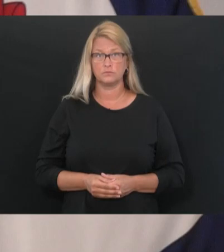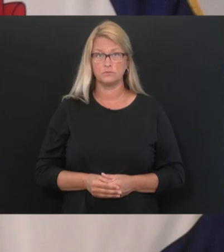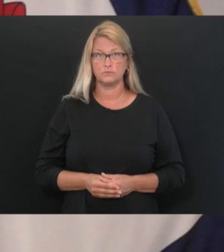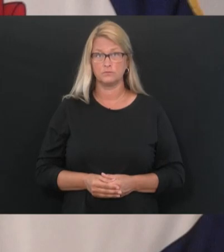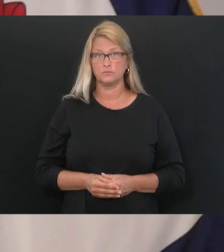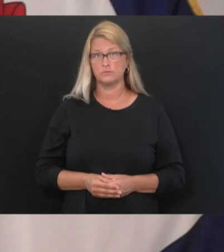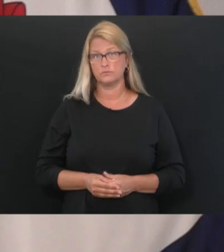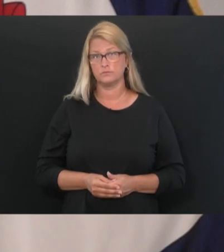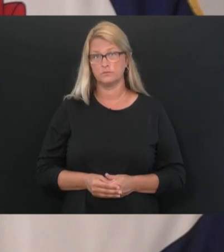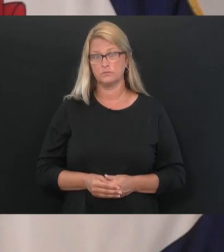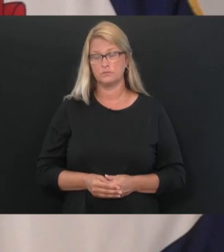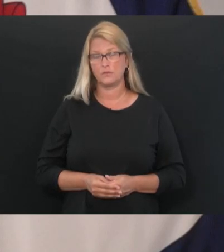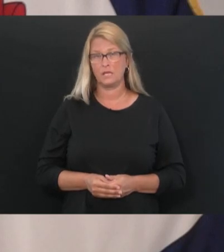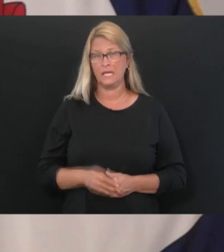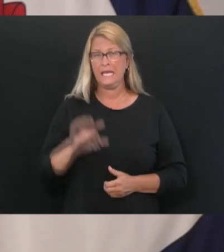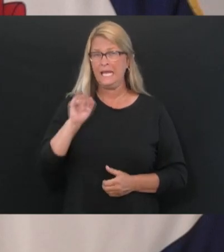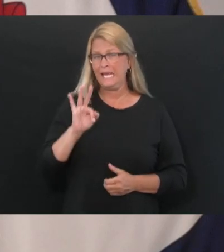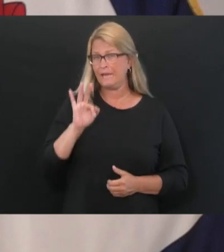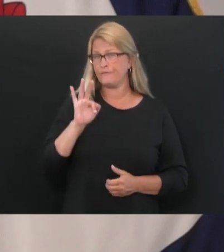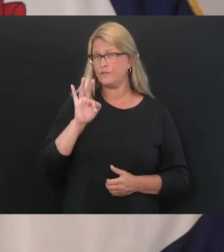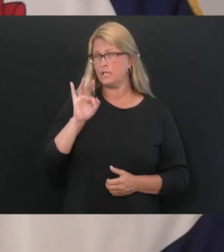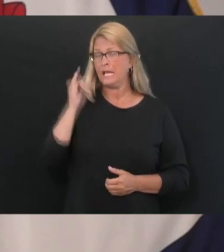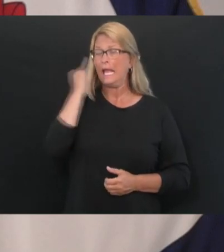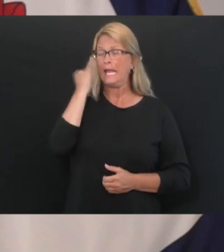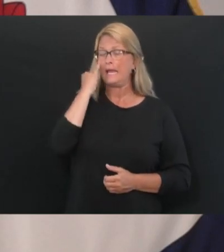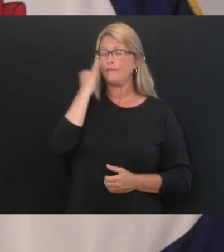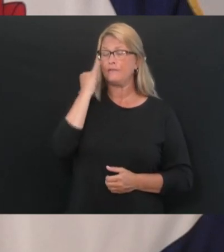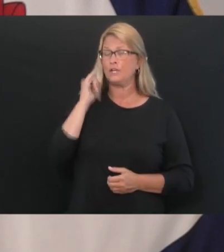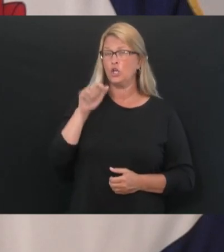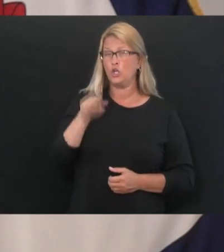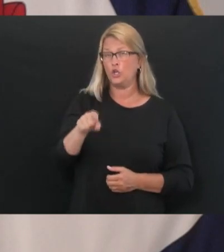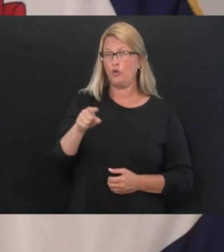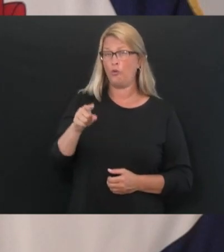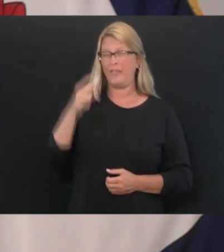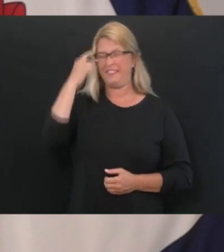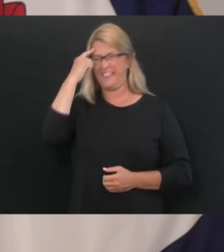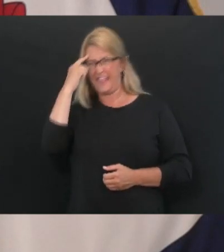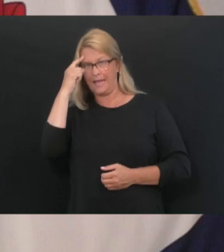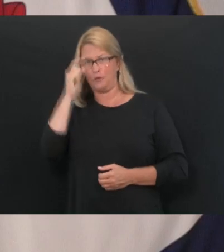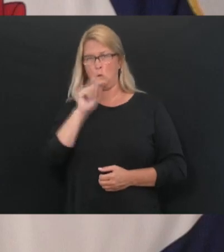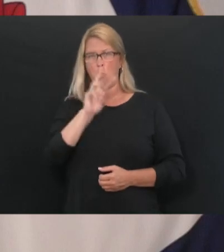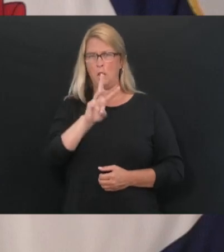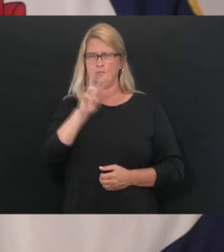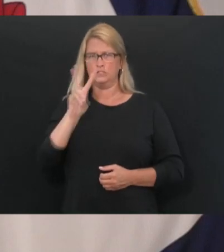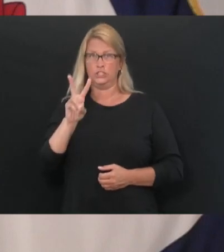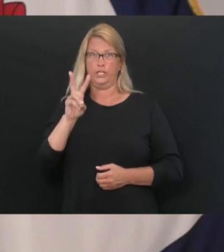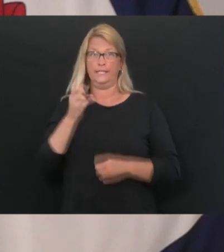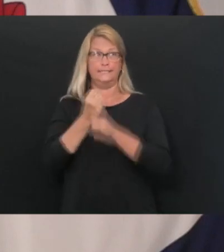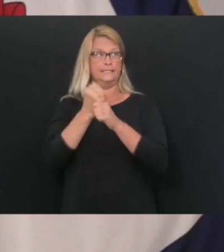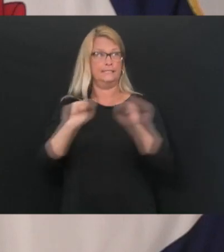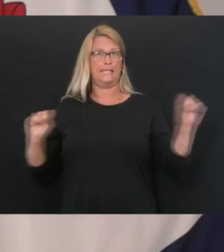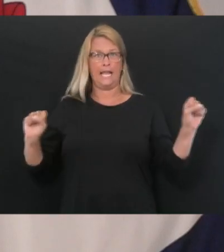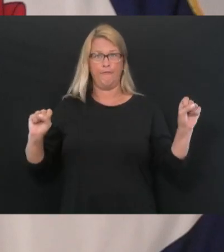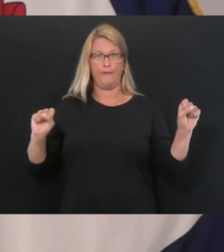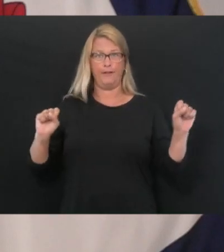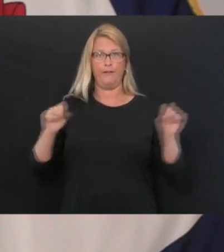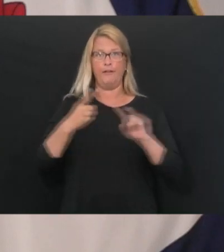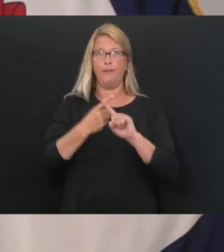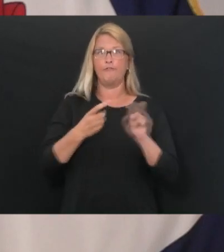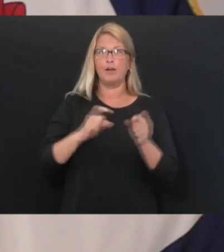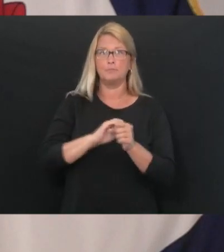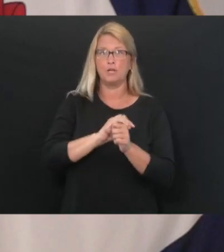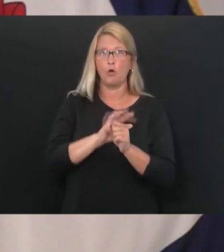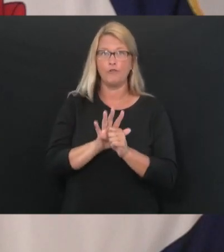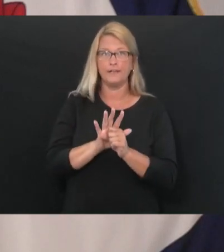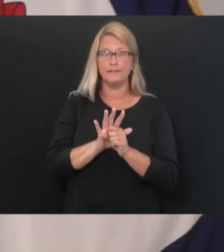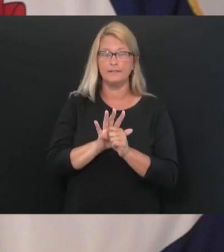is protected from this terrible killer, and the reason that the numbers are